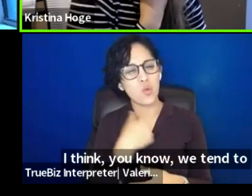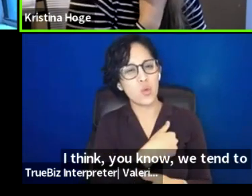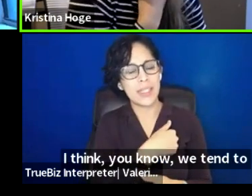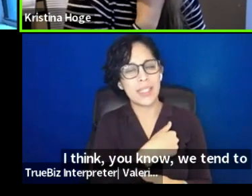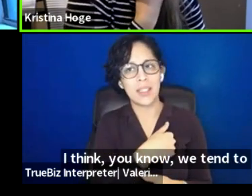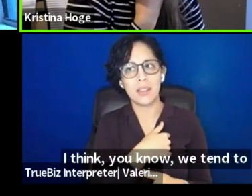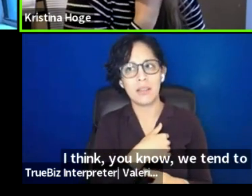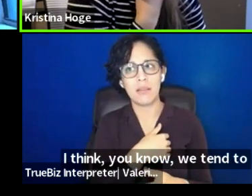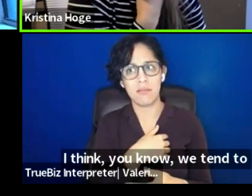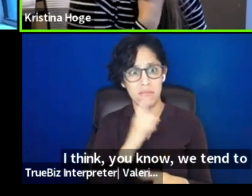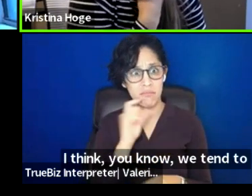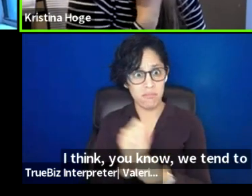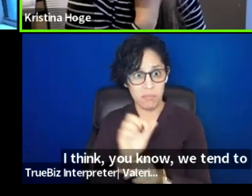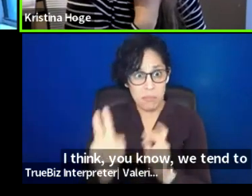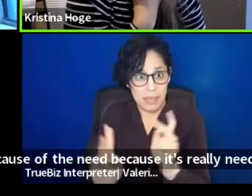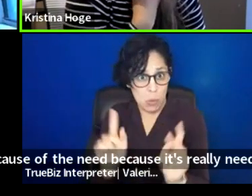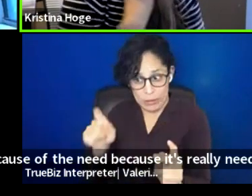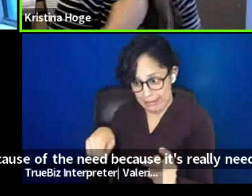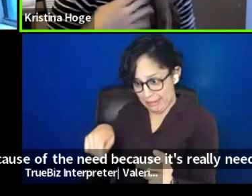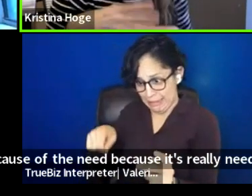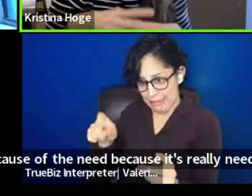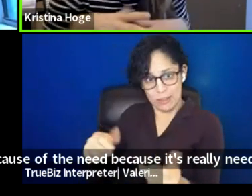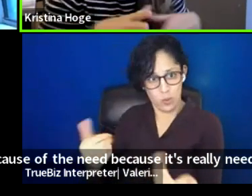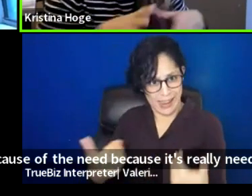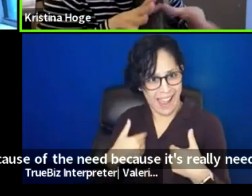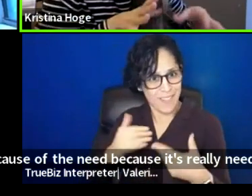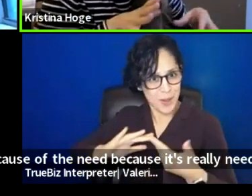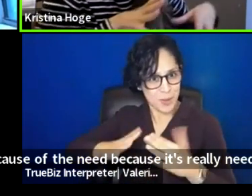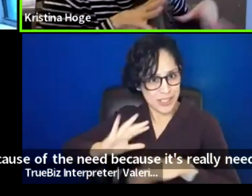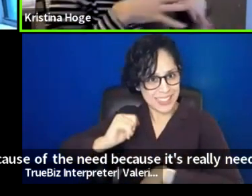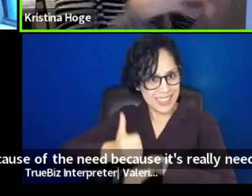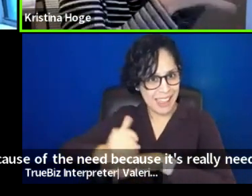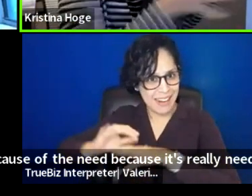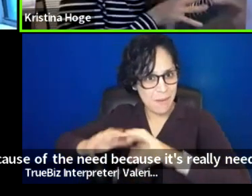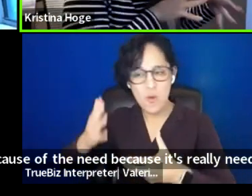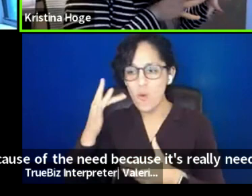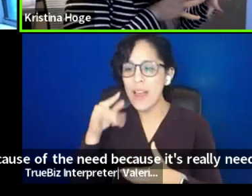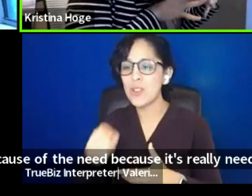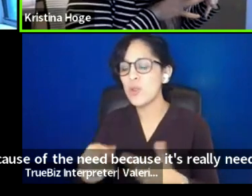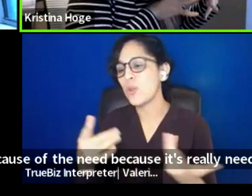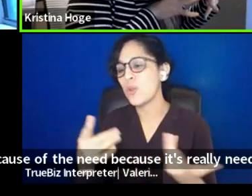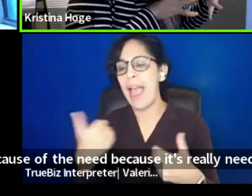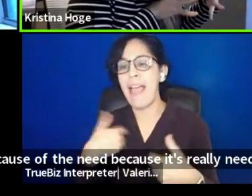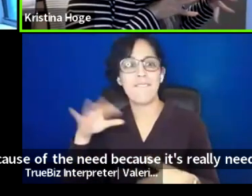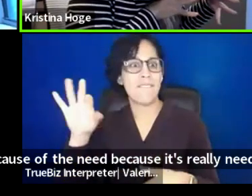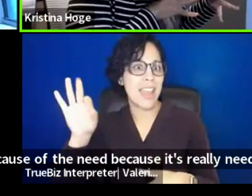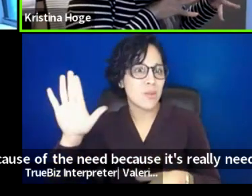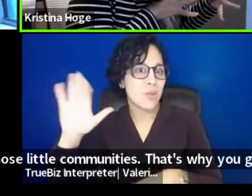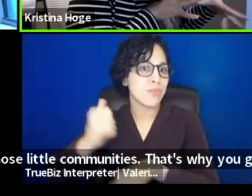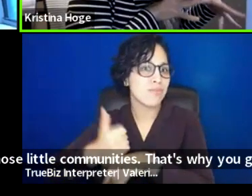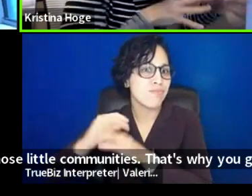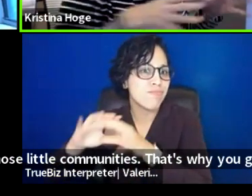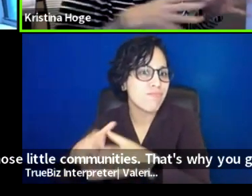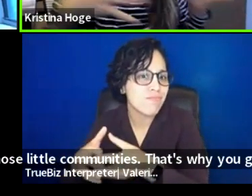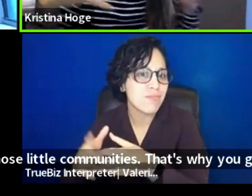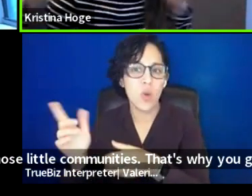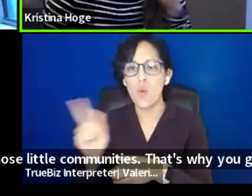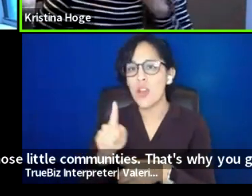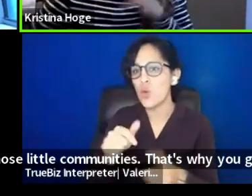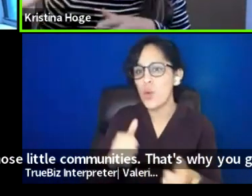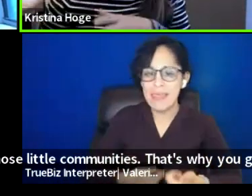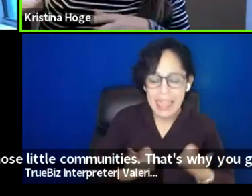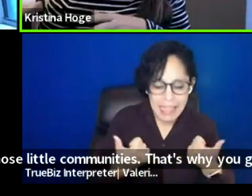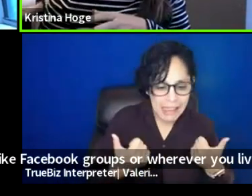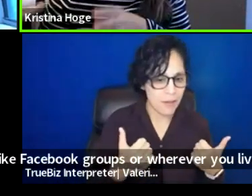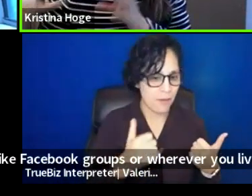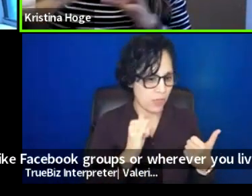need, because it's really needed, we have those little communities. That's why you get the little, like, Facebook groups of wherever you live with the parents group or